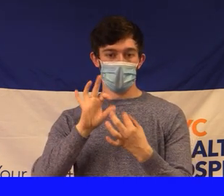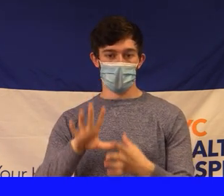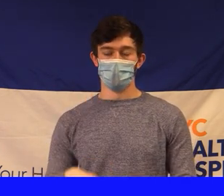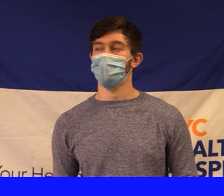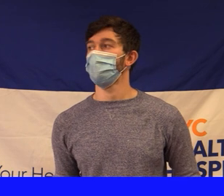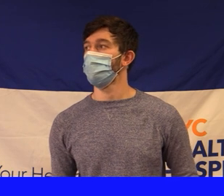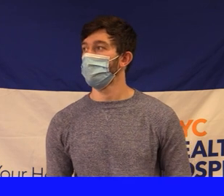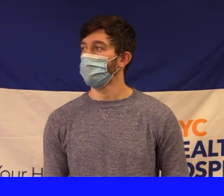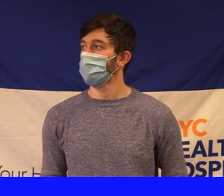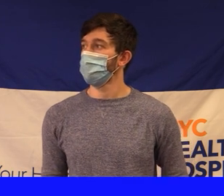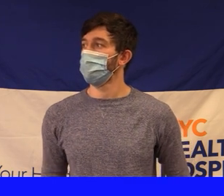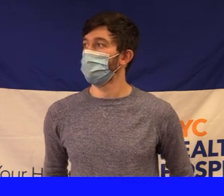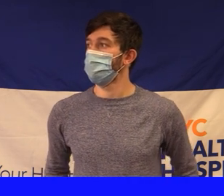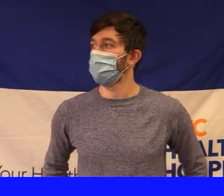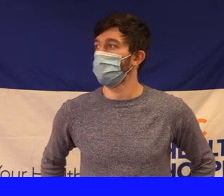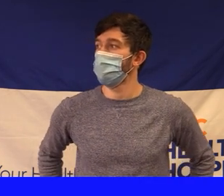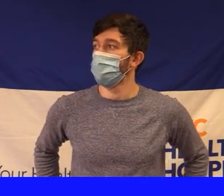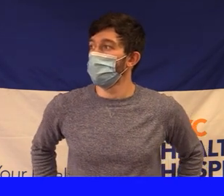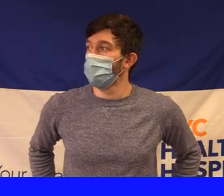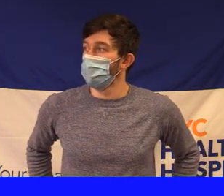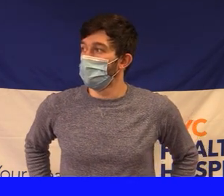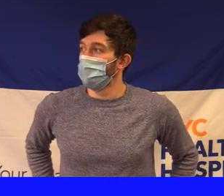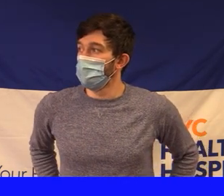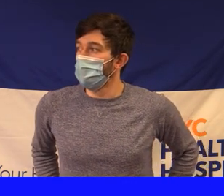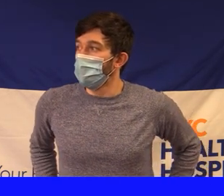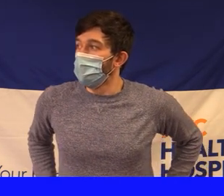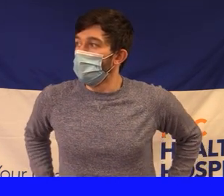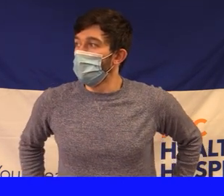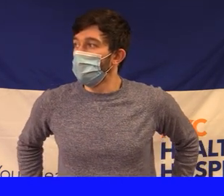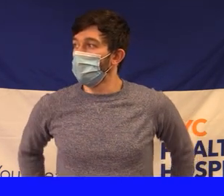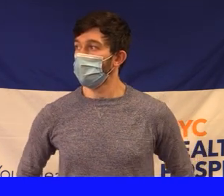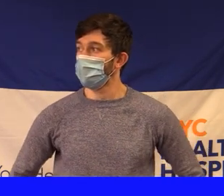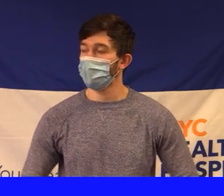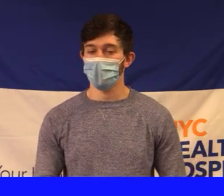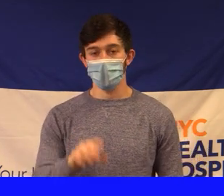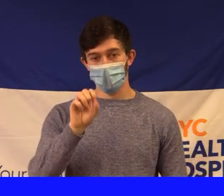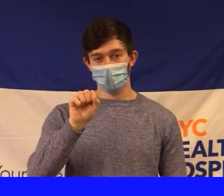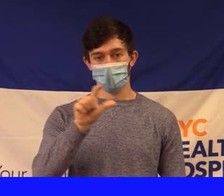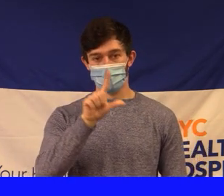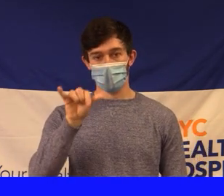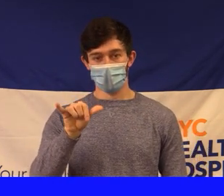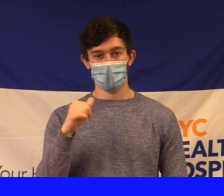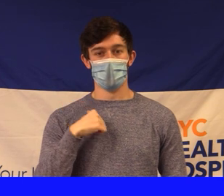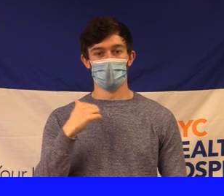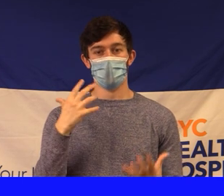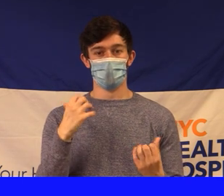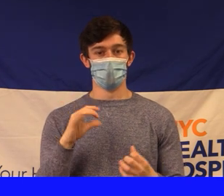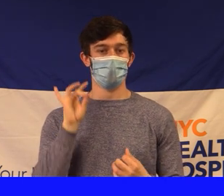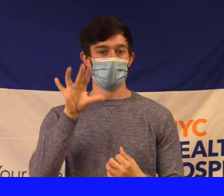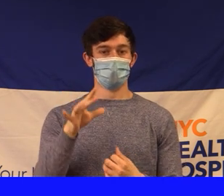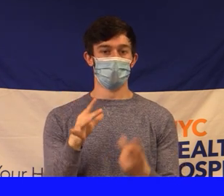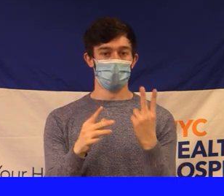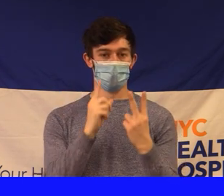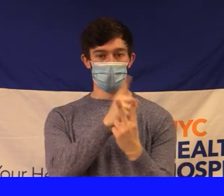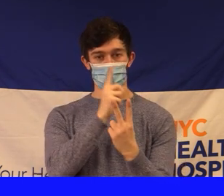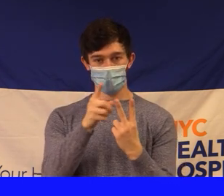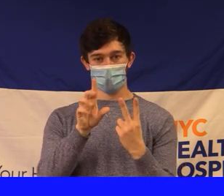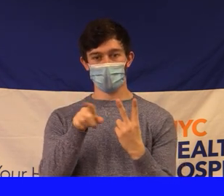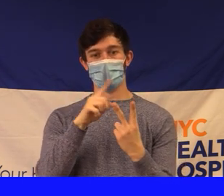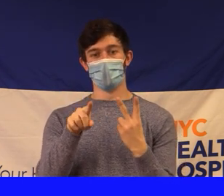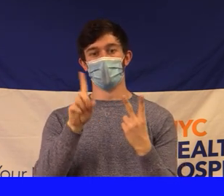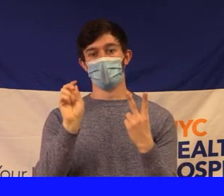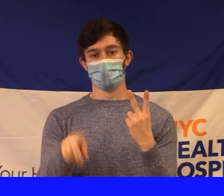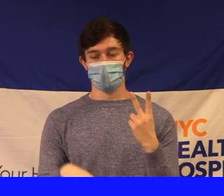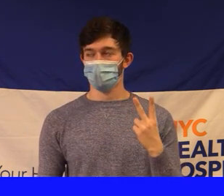Matt, if I yes. can start, I just have 2 points to make and then a question. Number